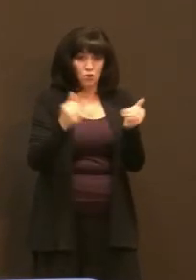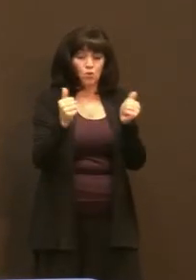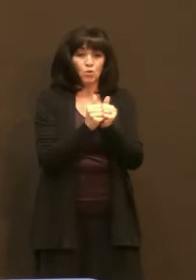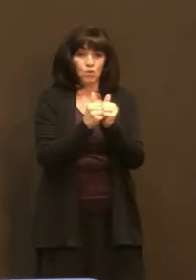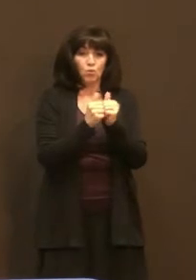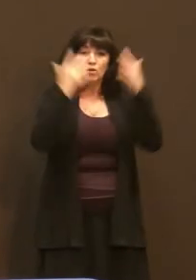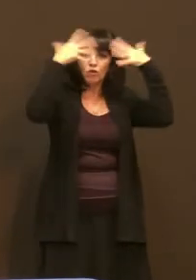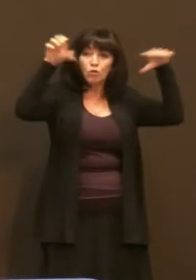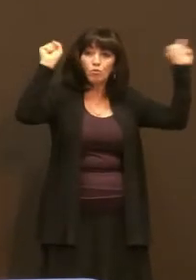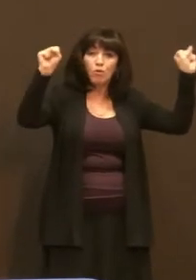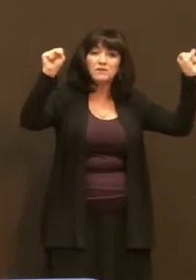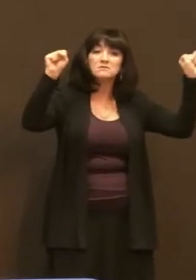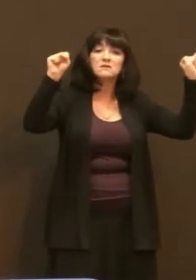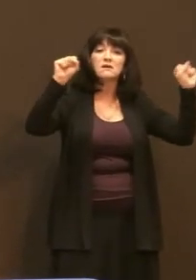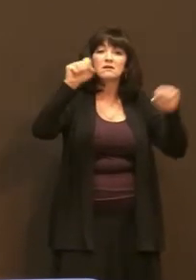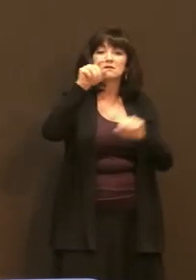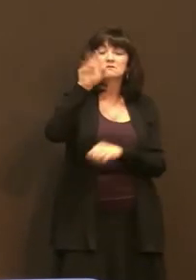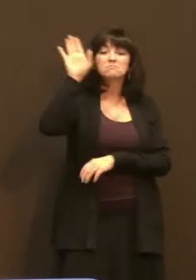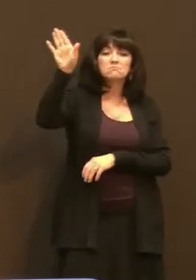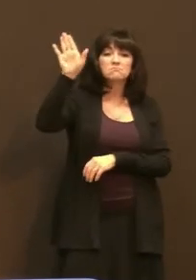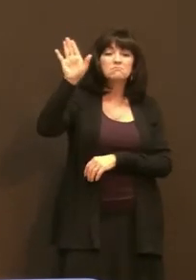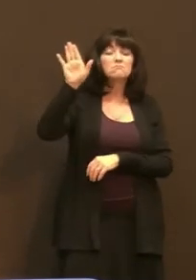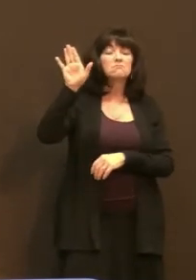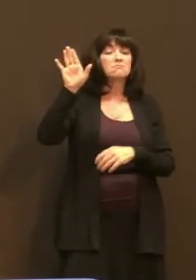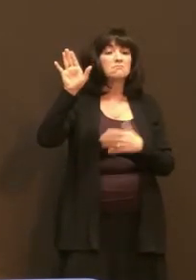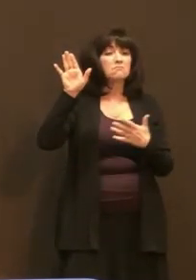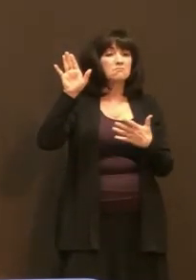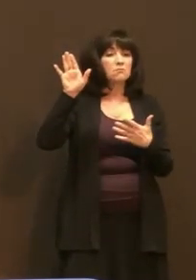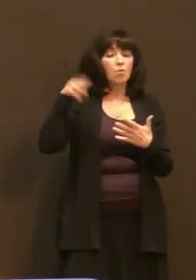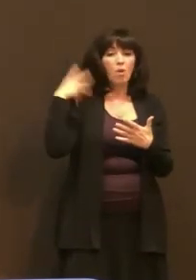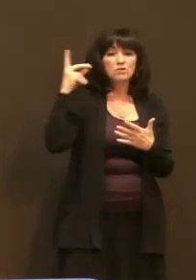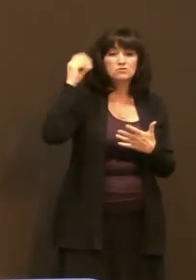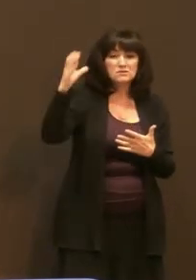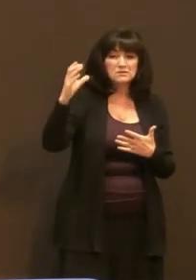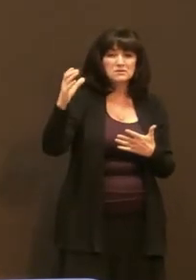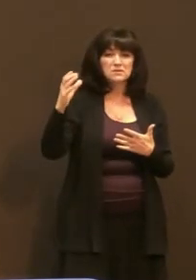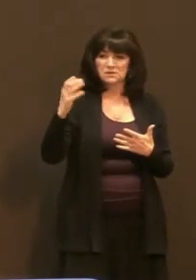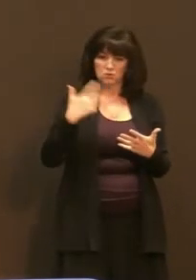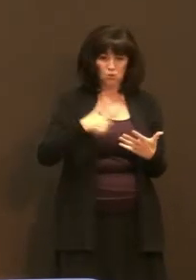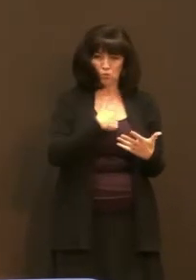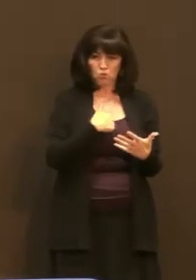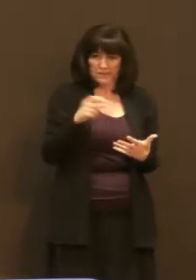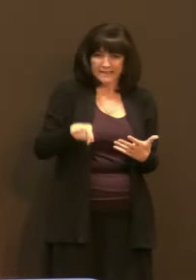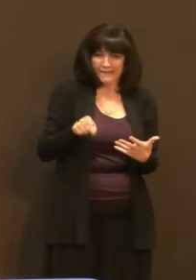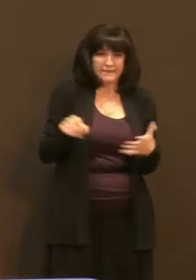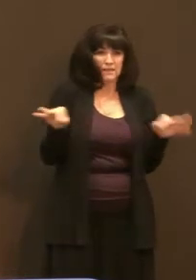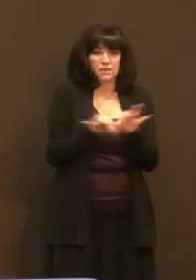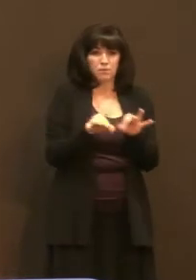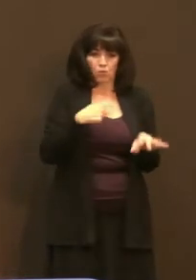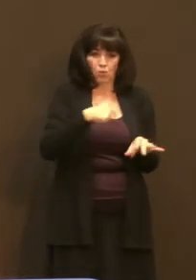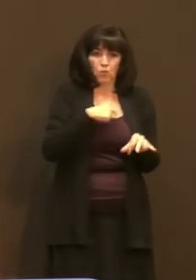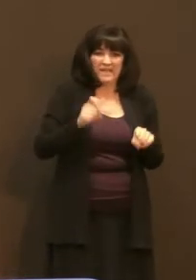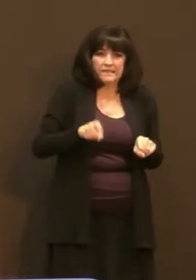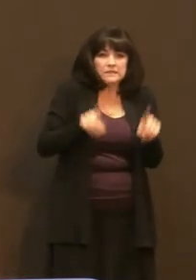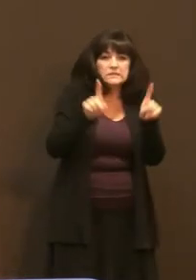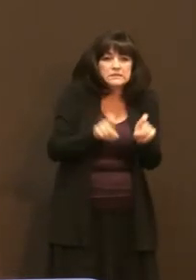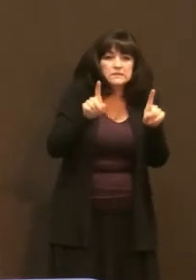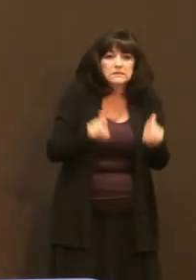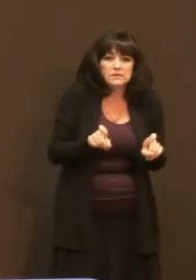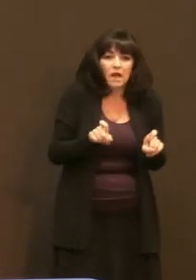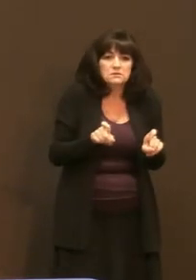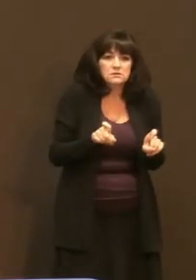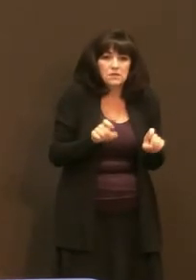capacity. There's been a lot of discussion over the last 24 hours about recovery and going back. Well, we need the